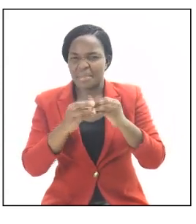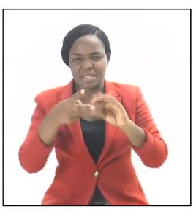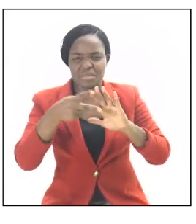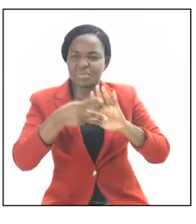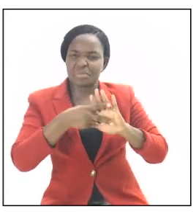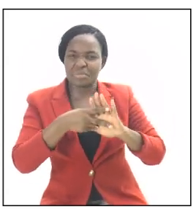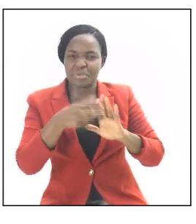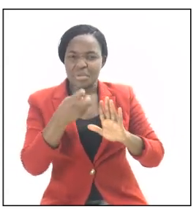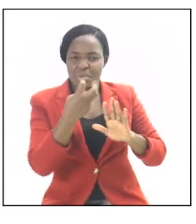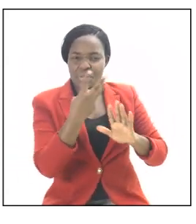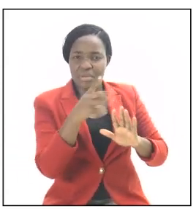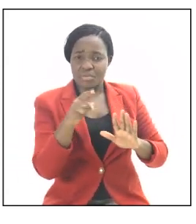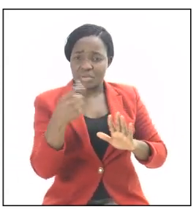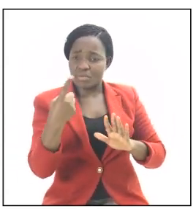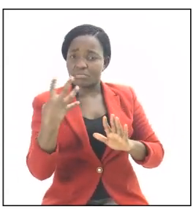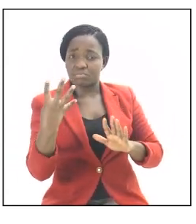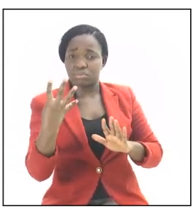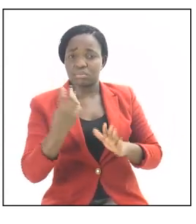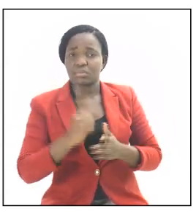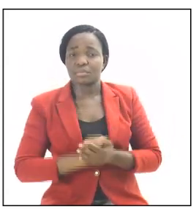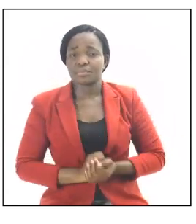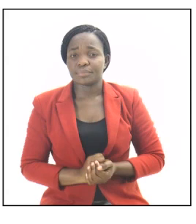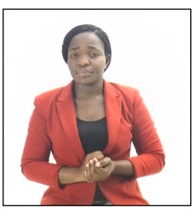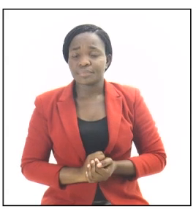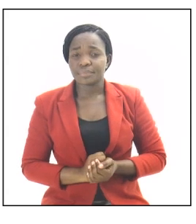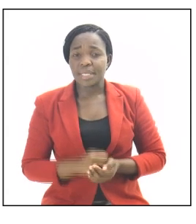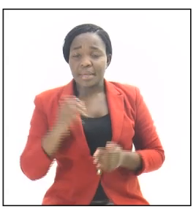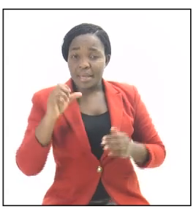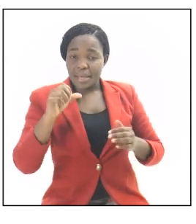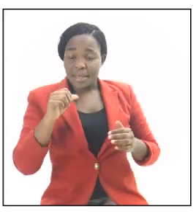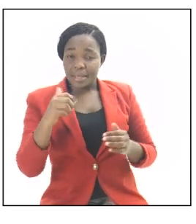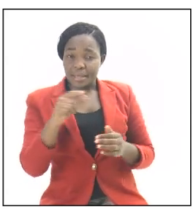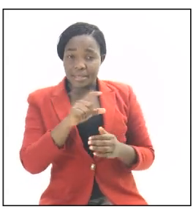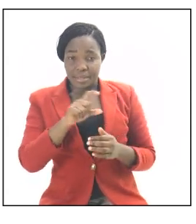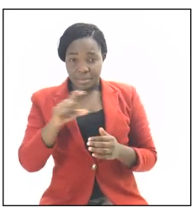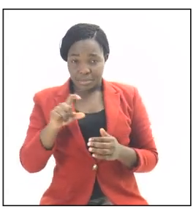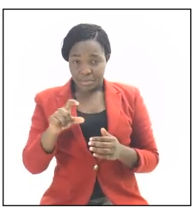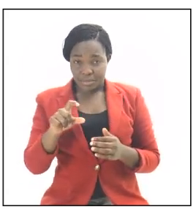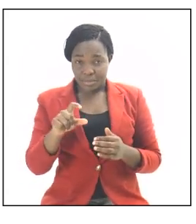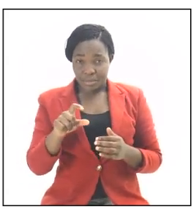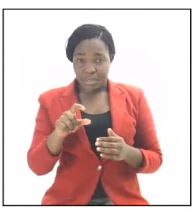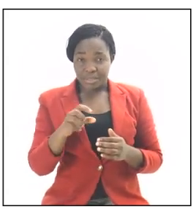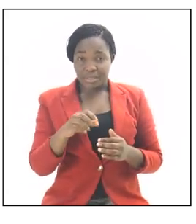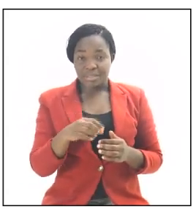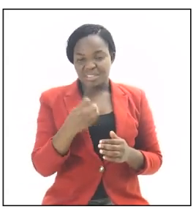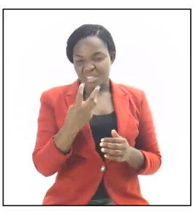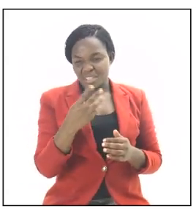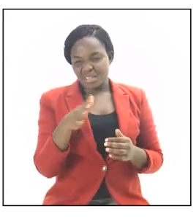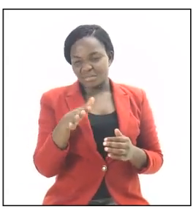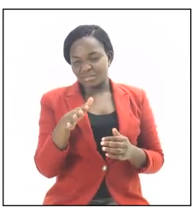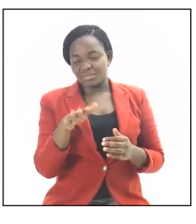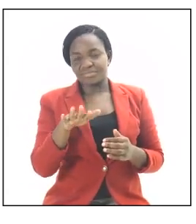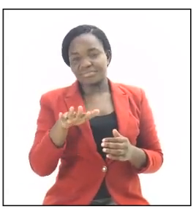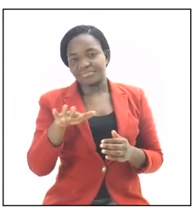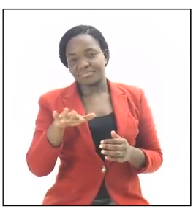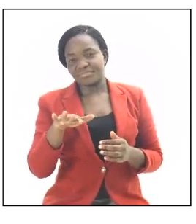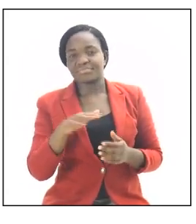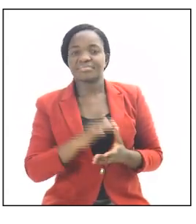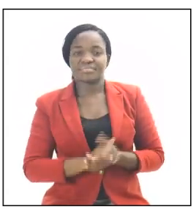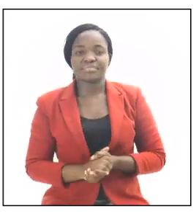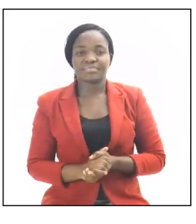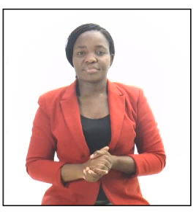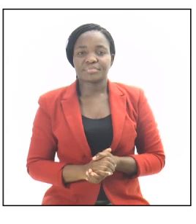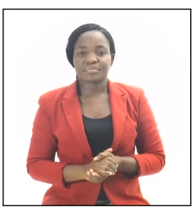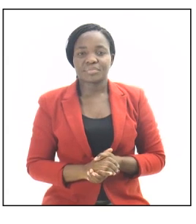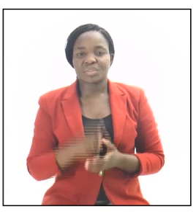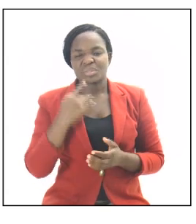to 3.14. In other words, 3 and a little bit. We say roughly because pi